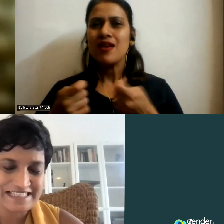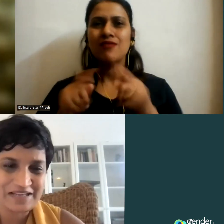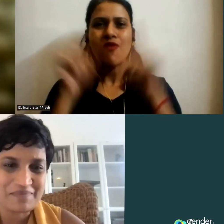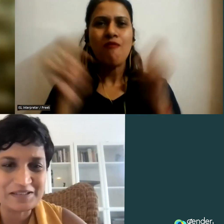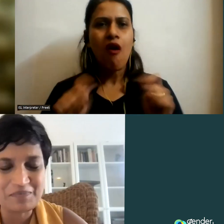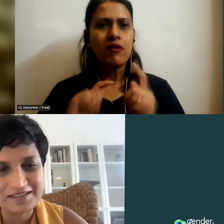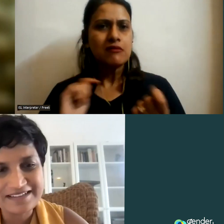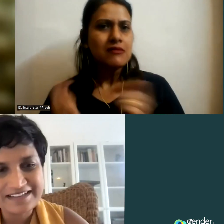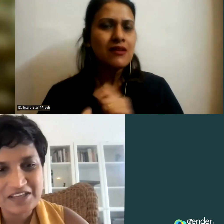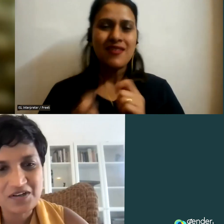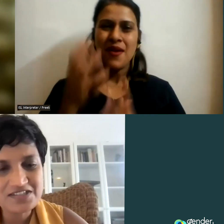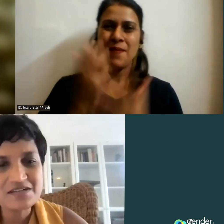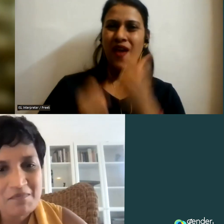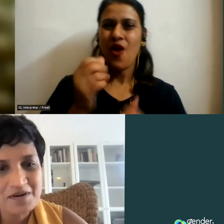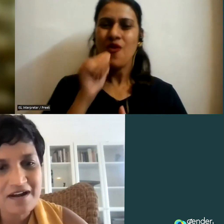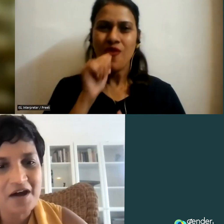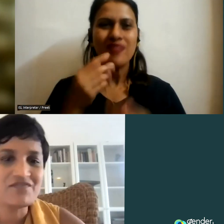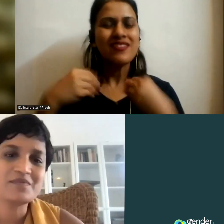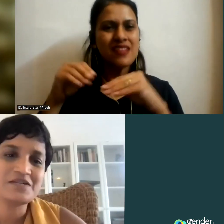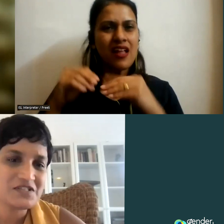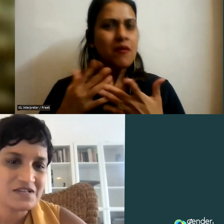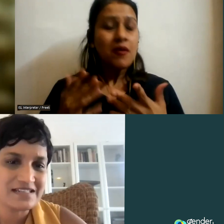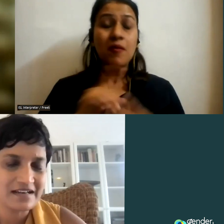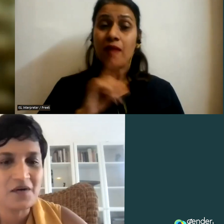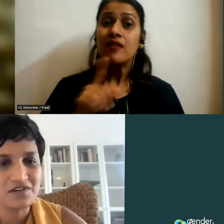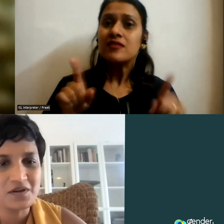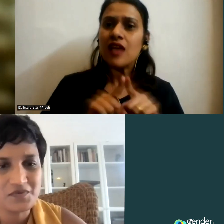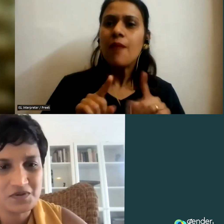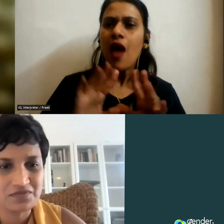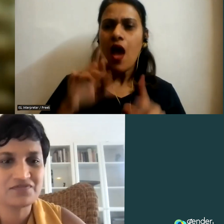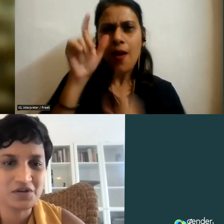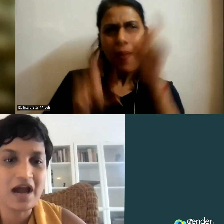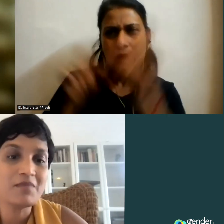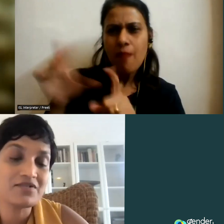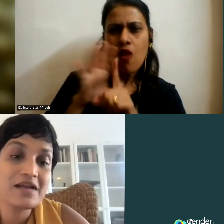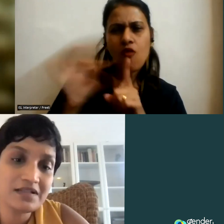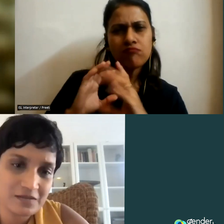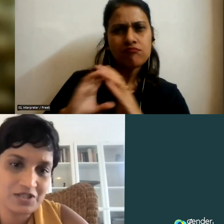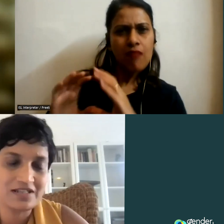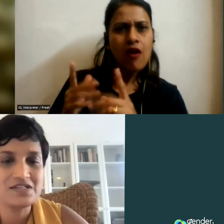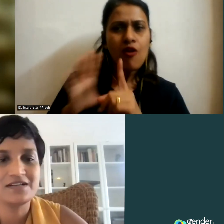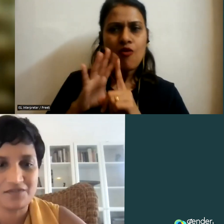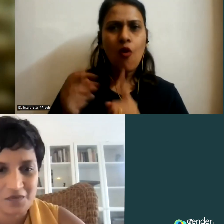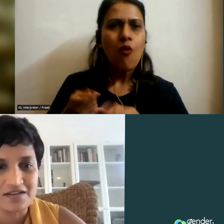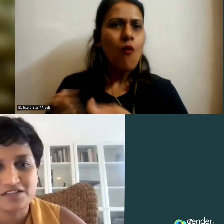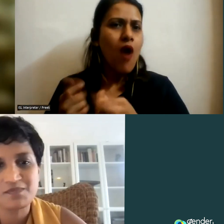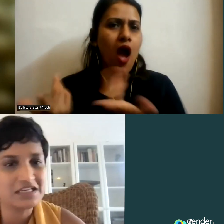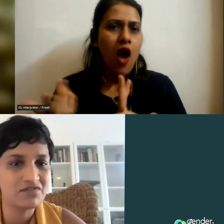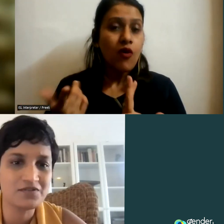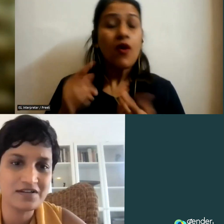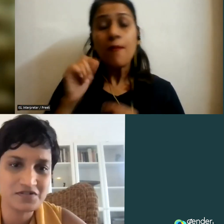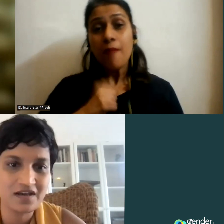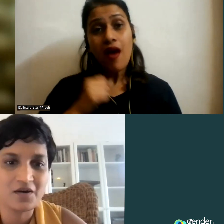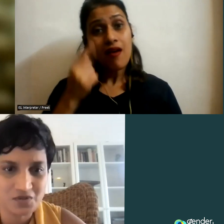buying and selling milk. But, I just remember how everybody was treated, and how everyone was sort of, how my grandmother especially treated everyone,